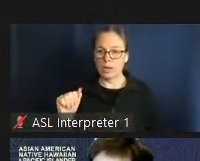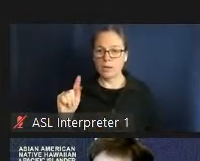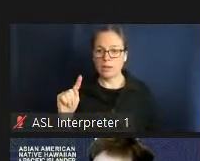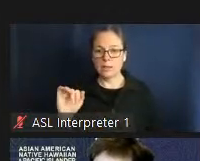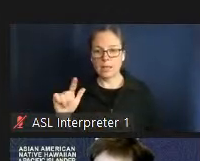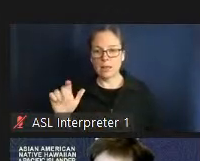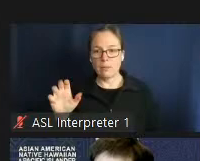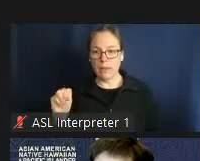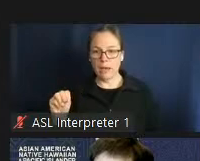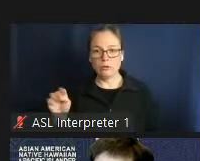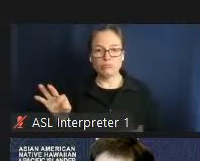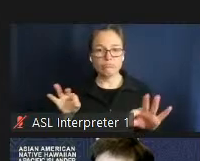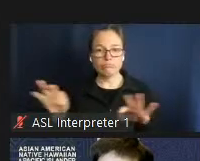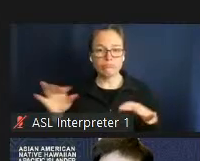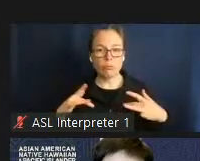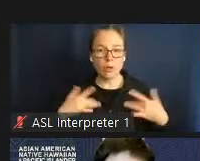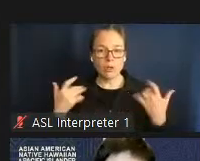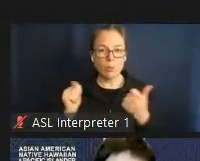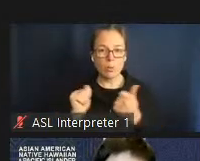tool. Next slide.